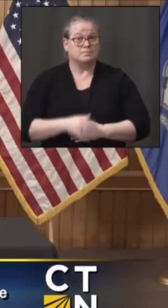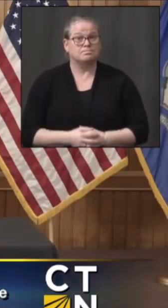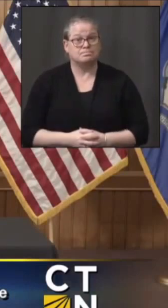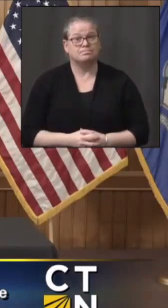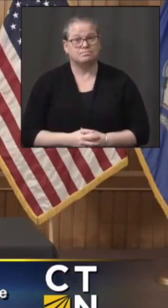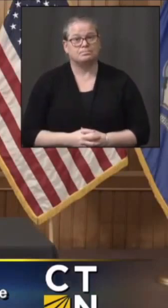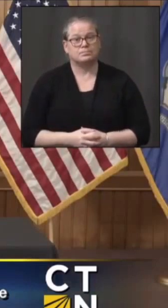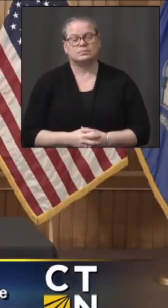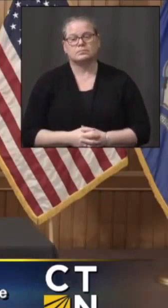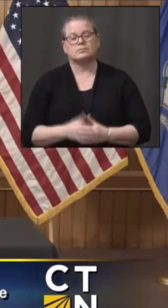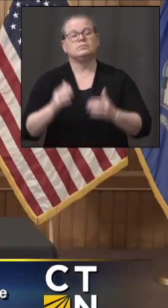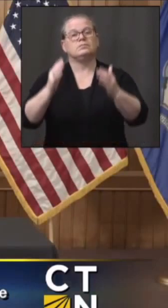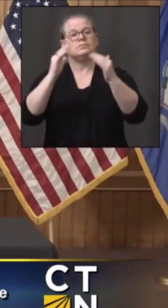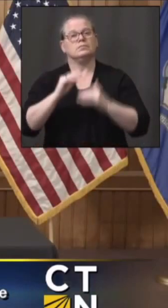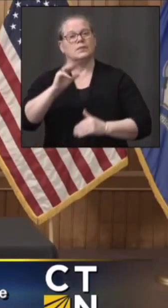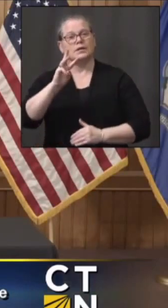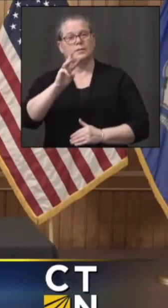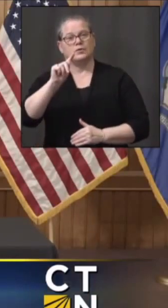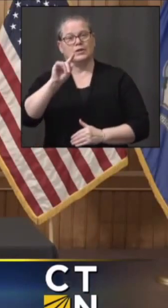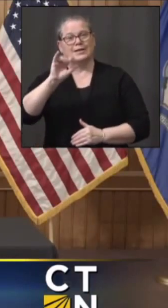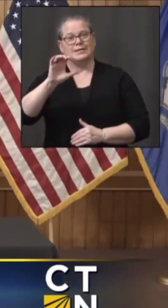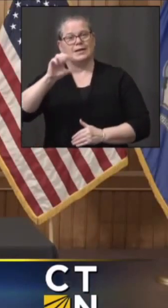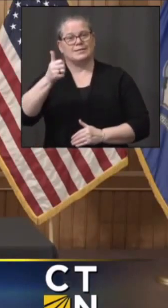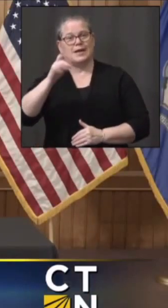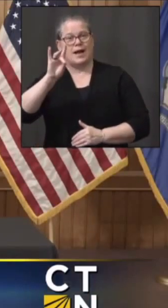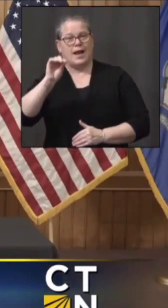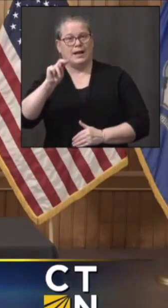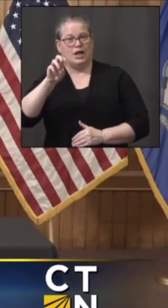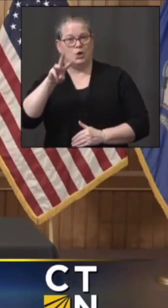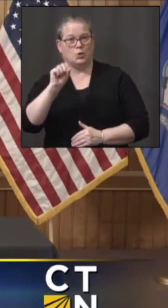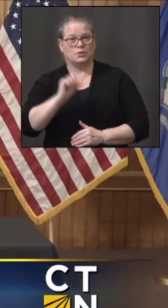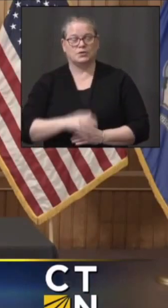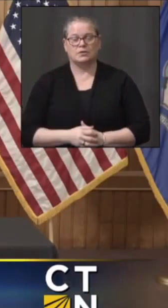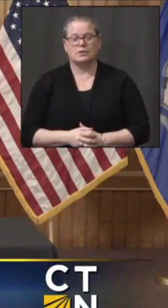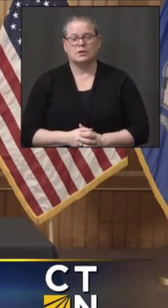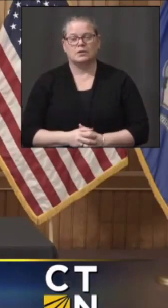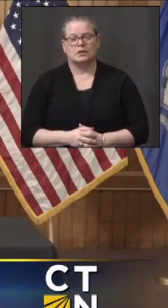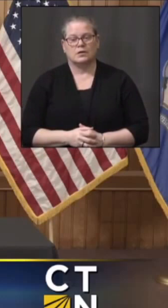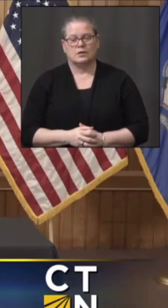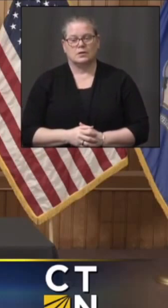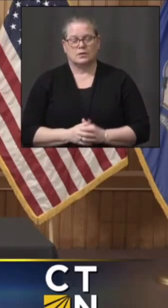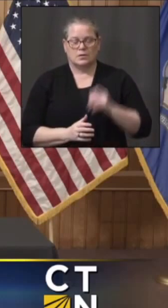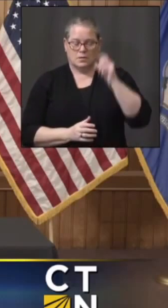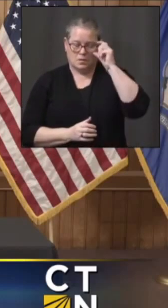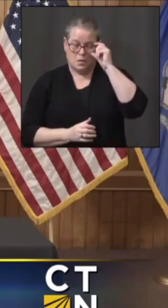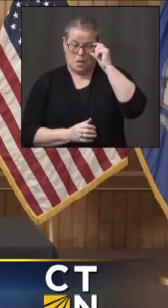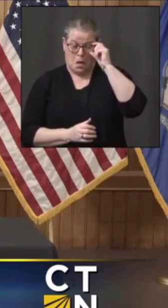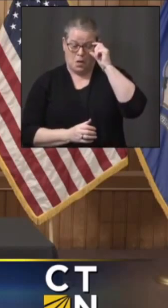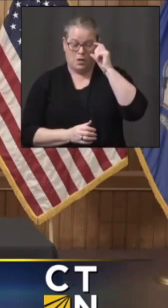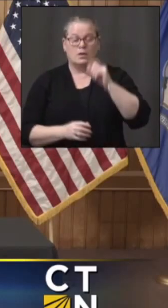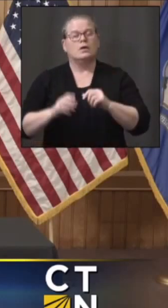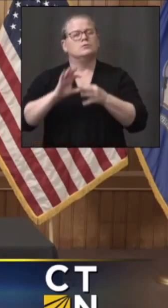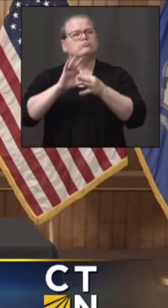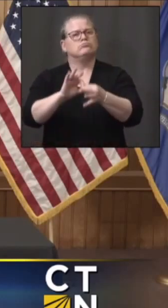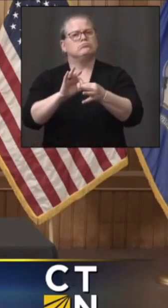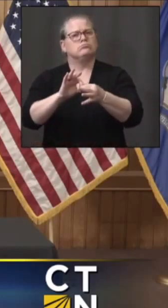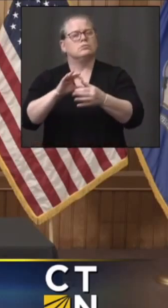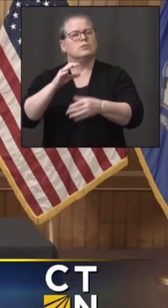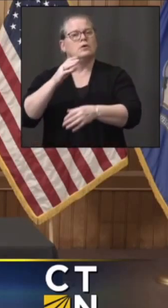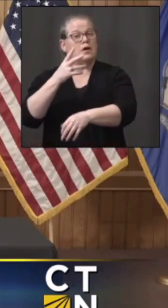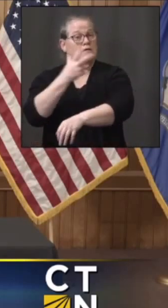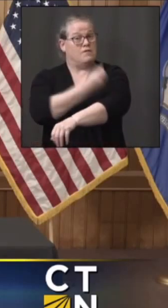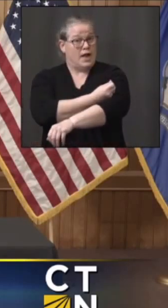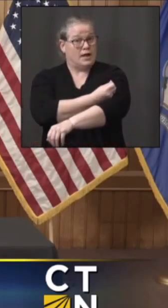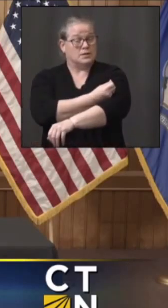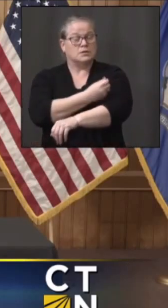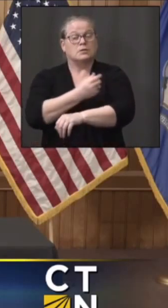WTIC 1080 News. Hi, beyond Phase 1 with vaccinations, are you getting assurances